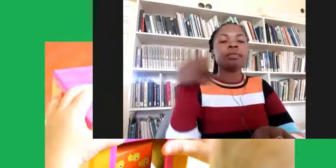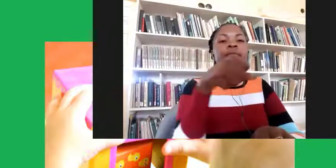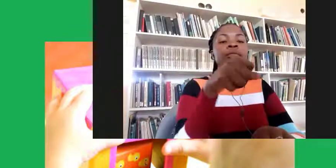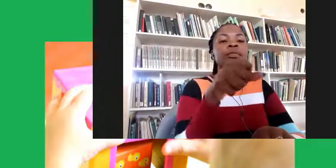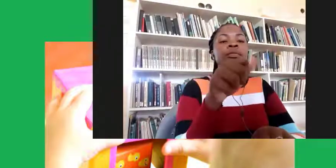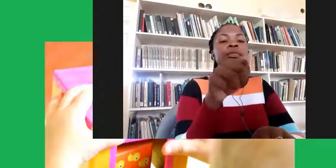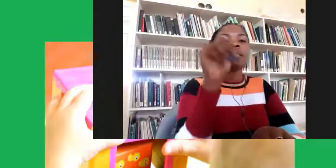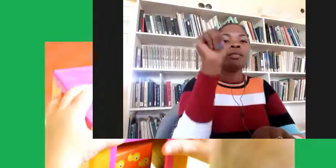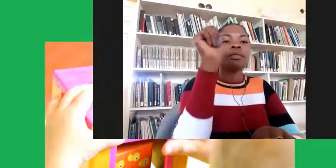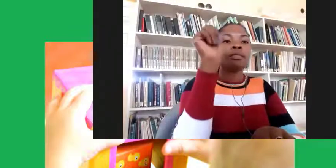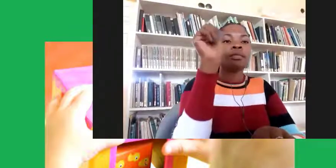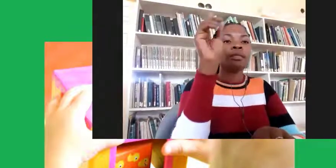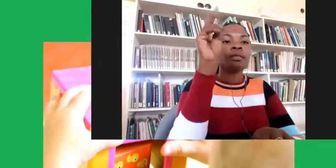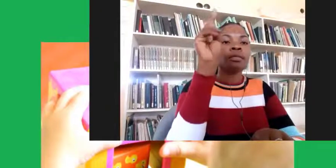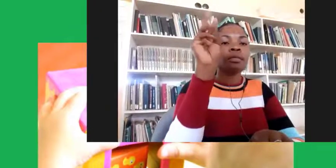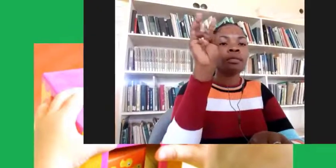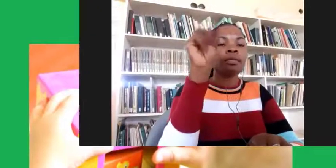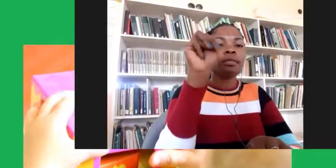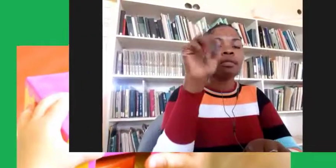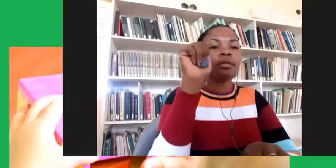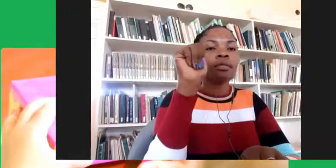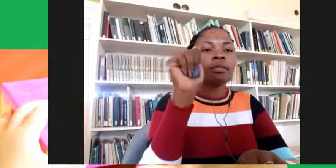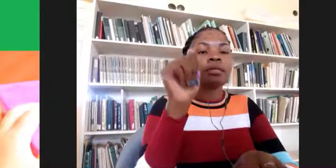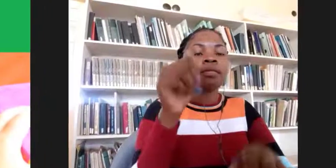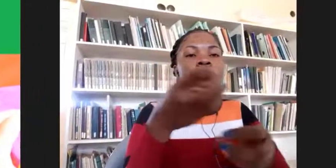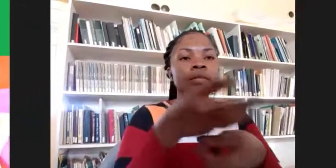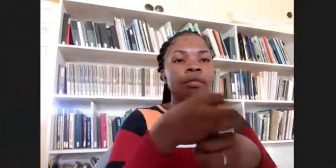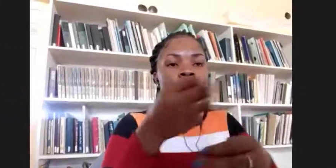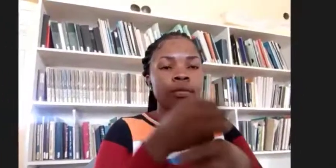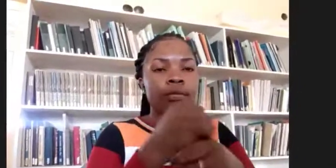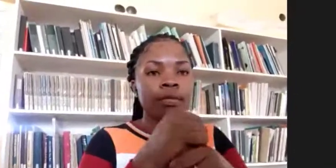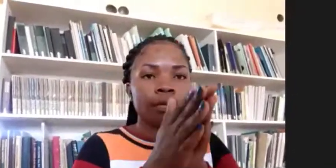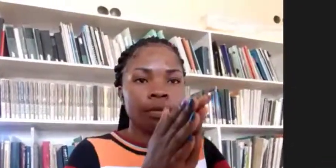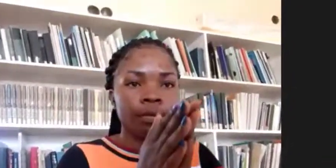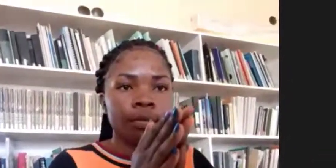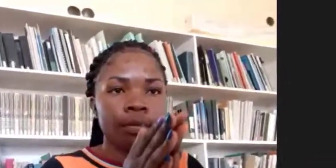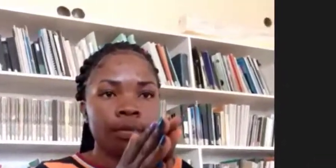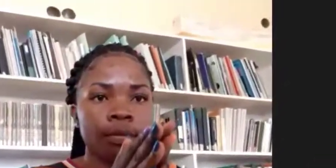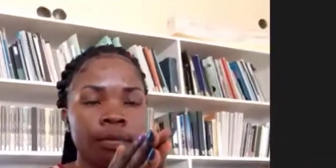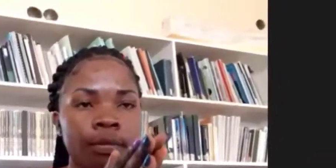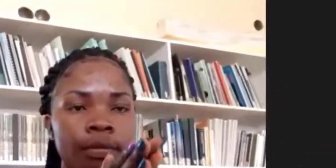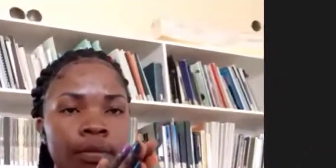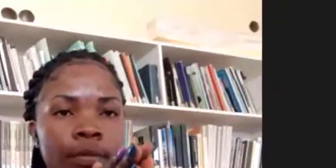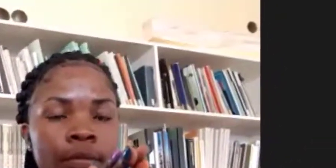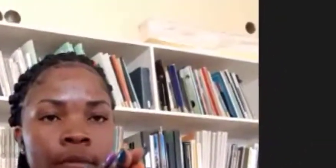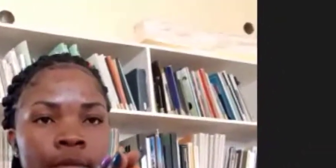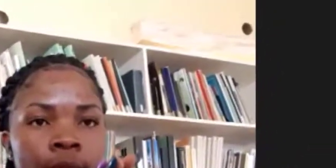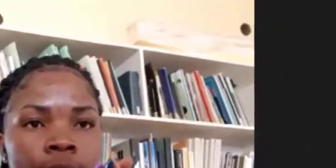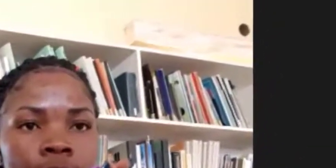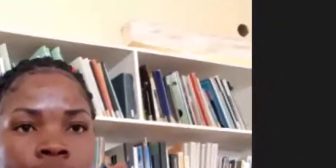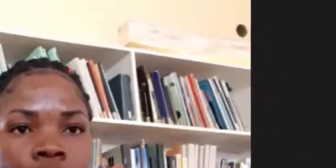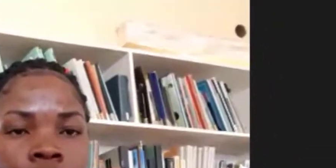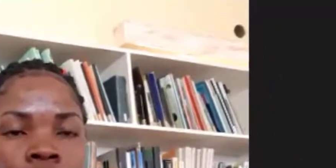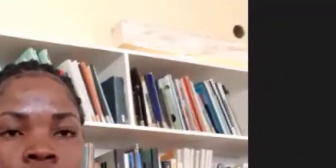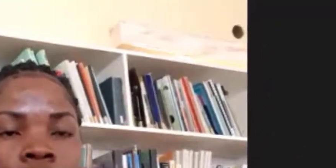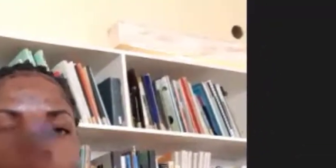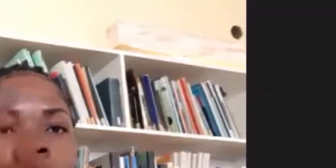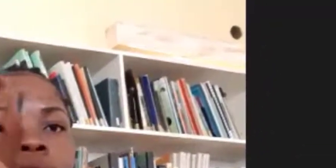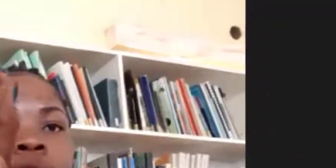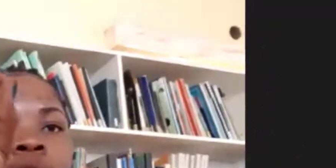and also Amy Math Club Pack. The objectives of this